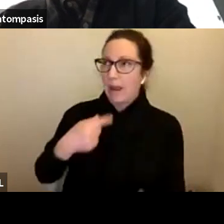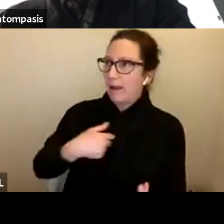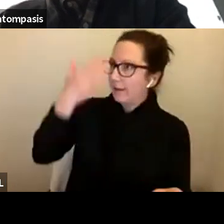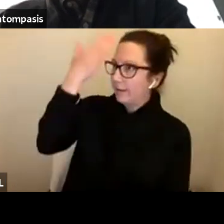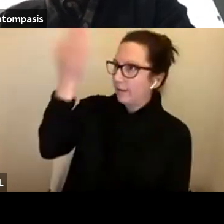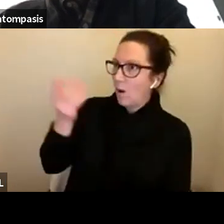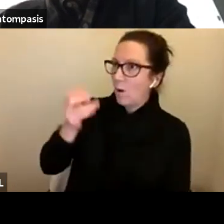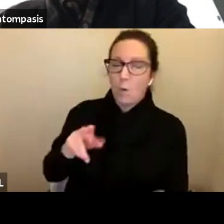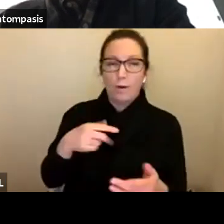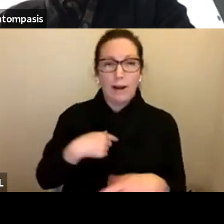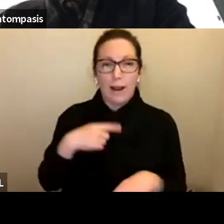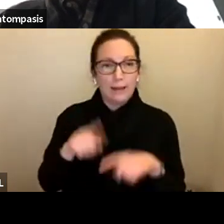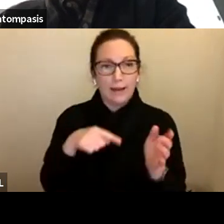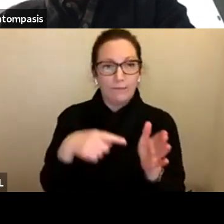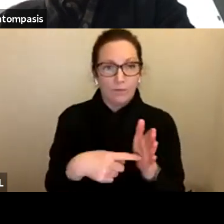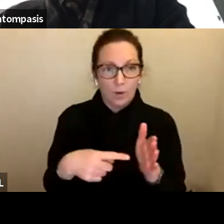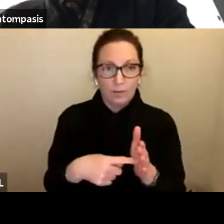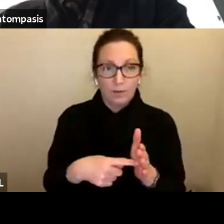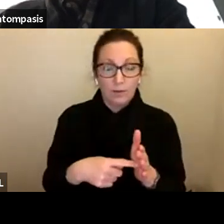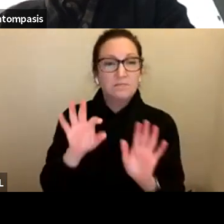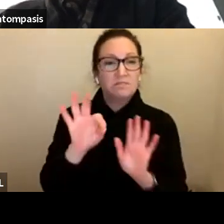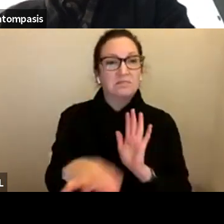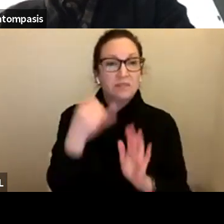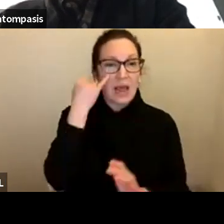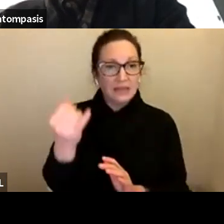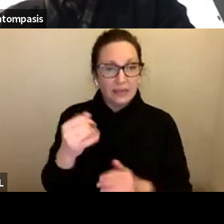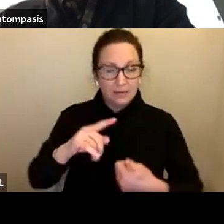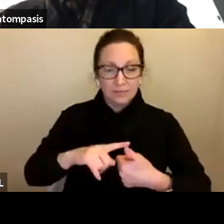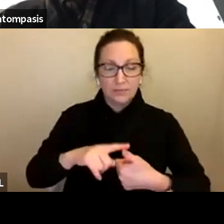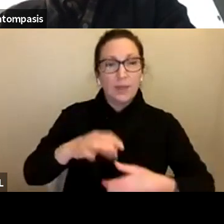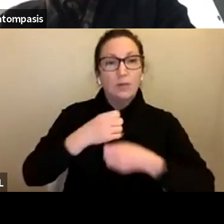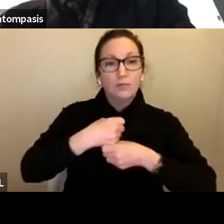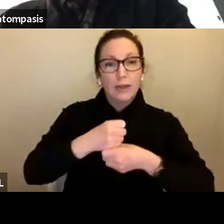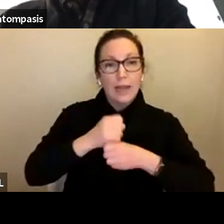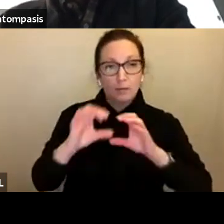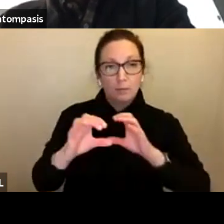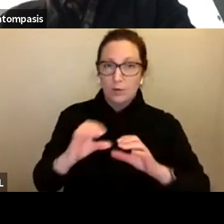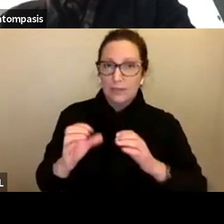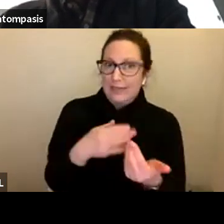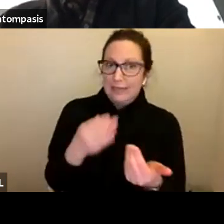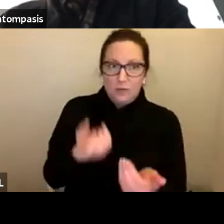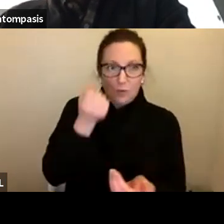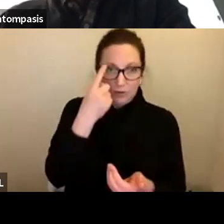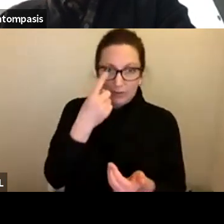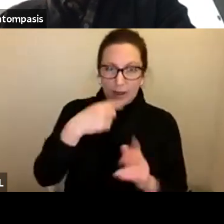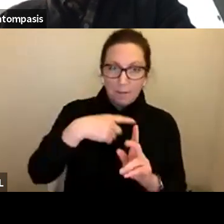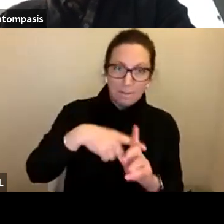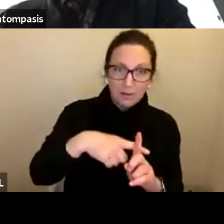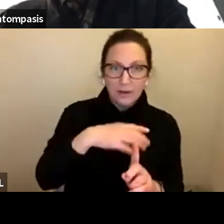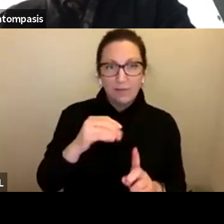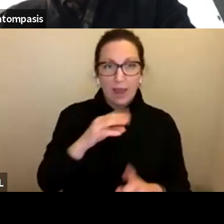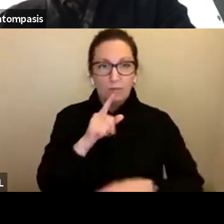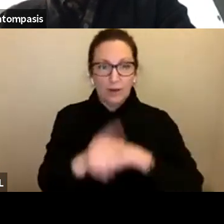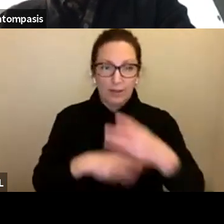I can't pay for it. Here are some ideas. Number one, create communication that is easy to understand, positive, and realistic